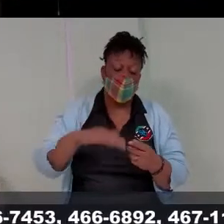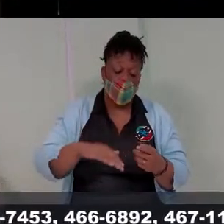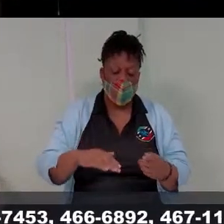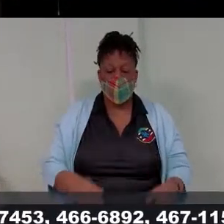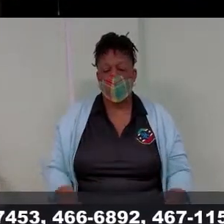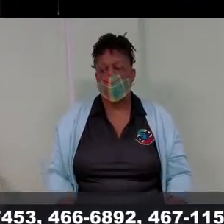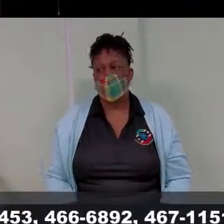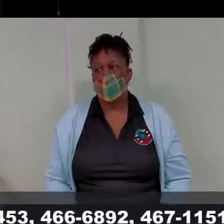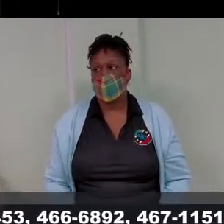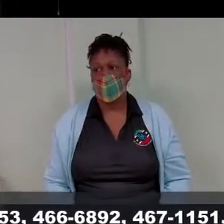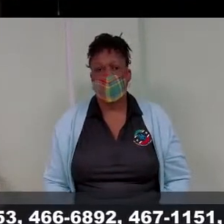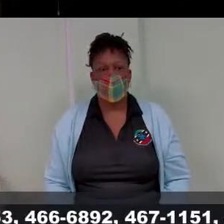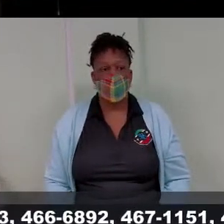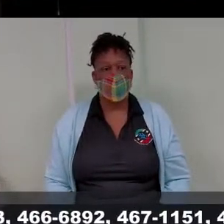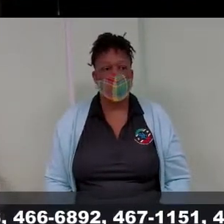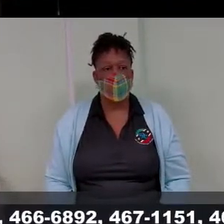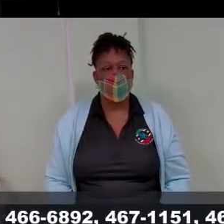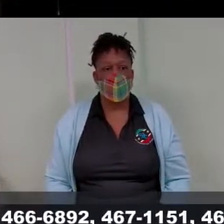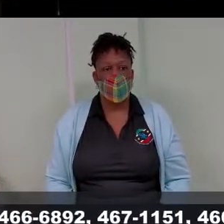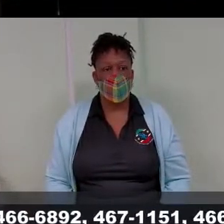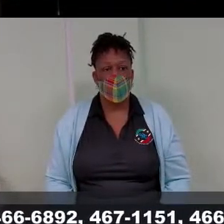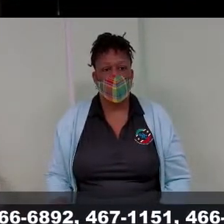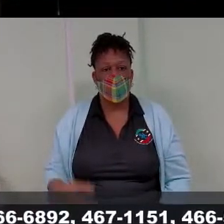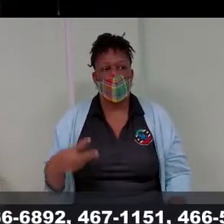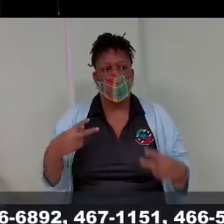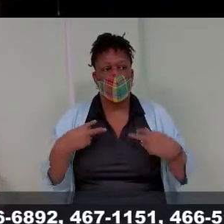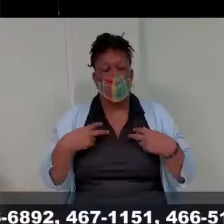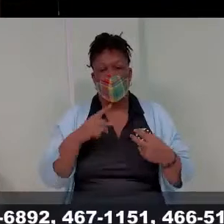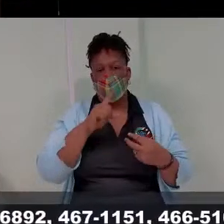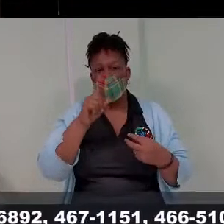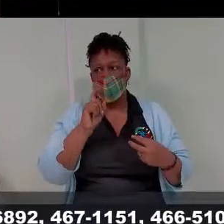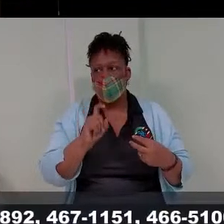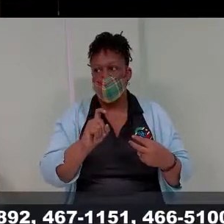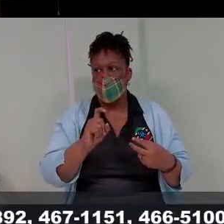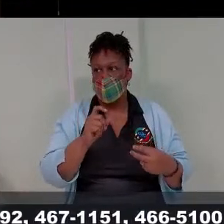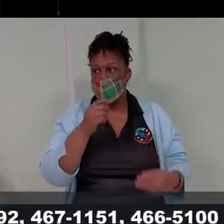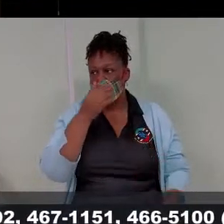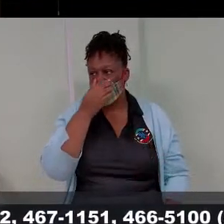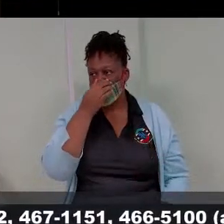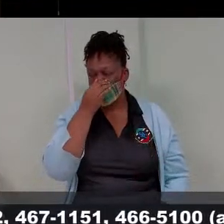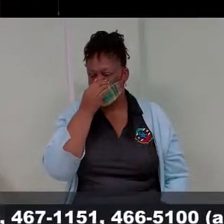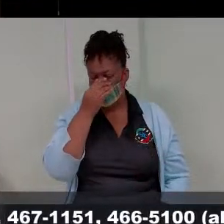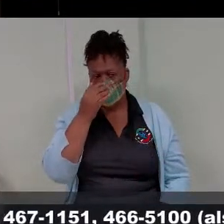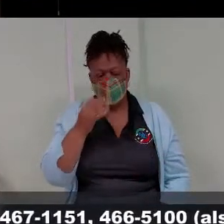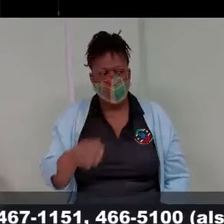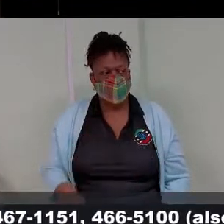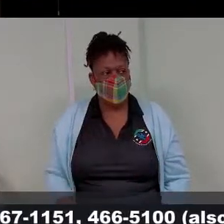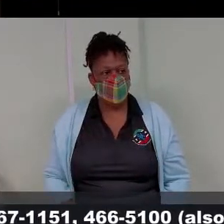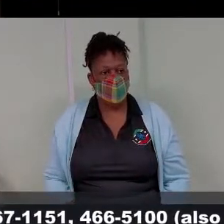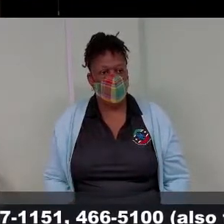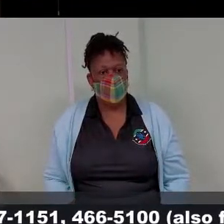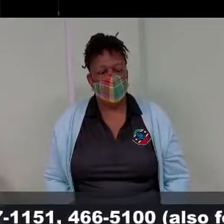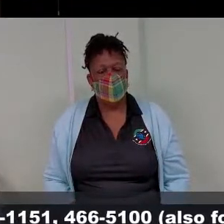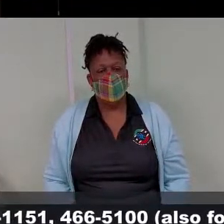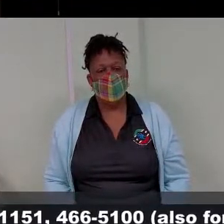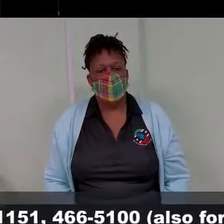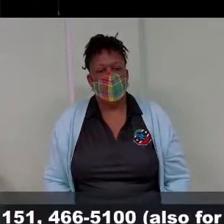These are the questions for today. The first question is from Shamika Budgeon from Vaughan